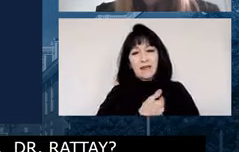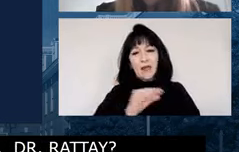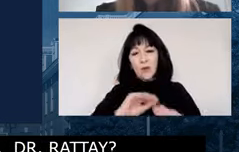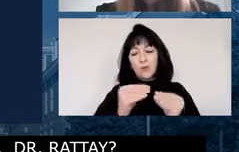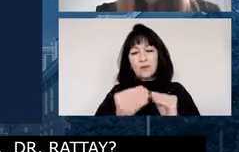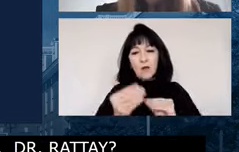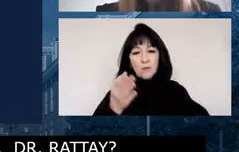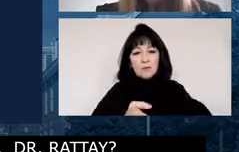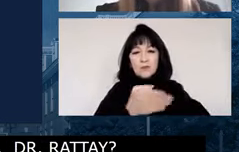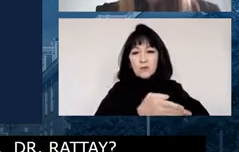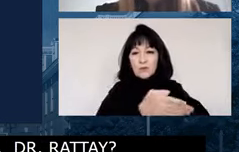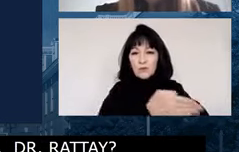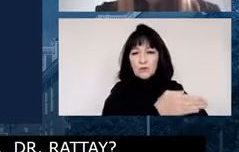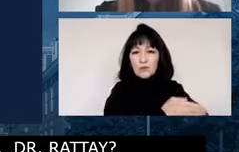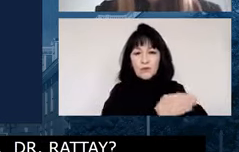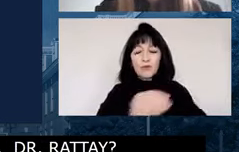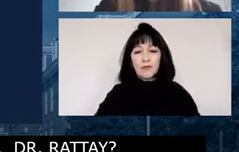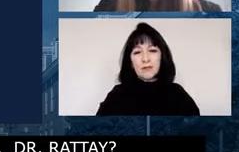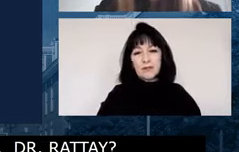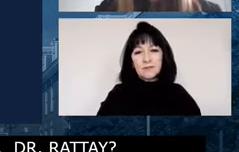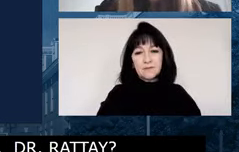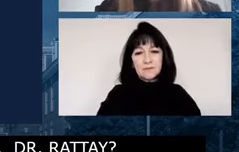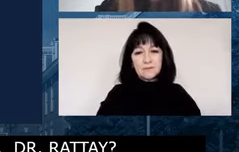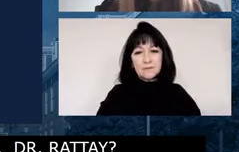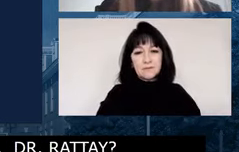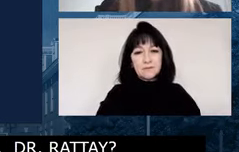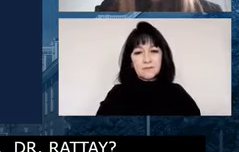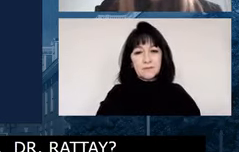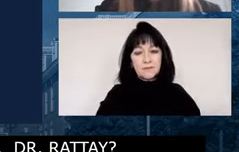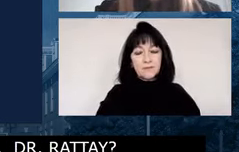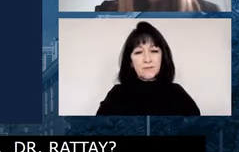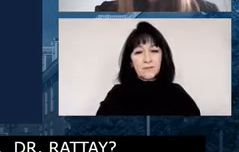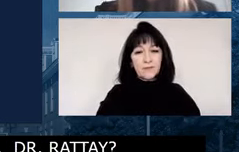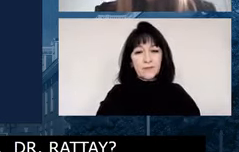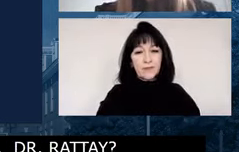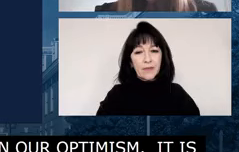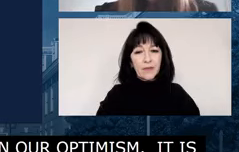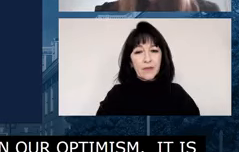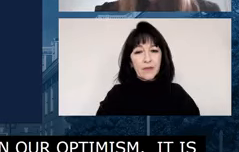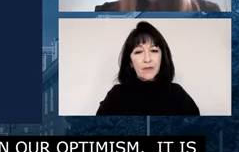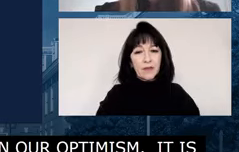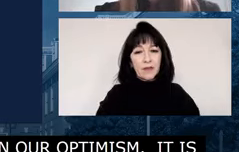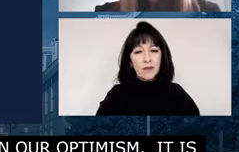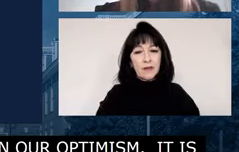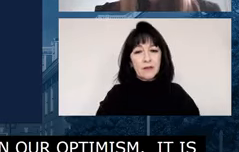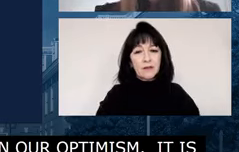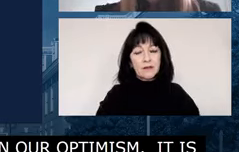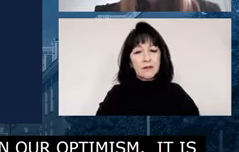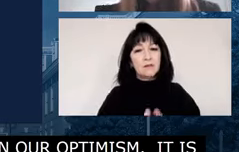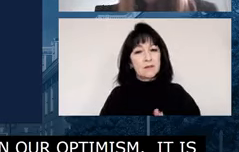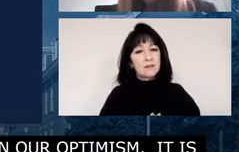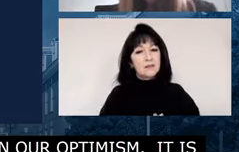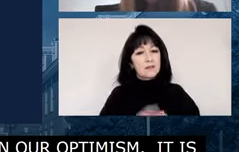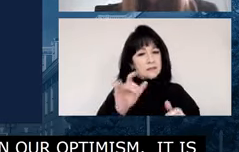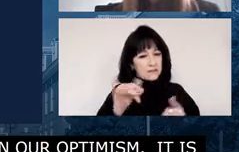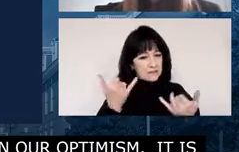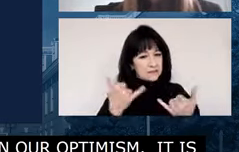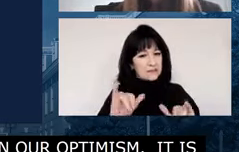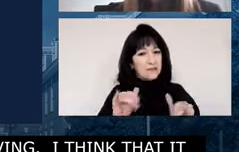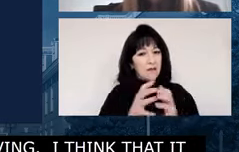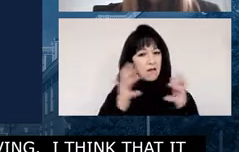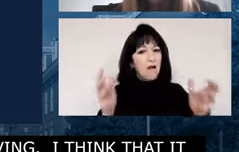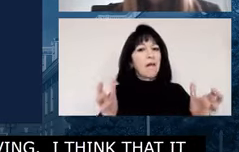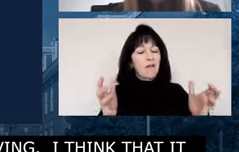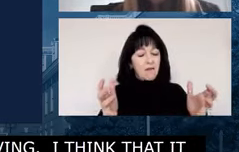are today, I think it is important to remember that there is still a lot of COVID circulating in our state. And while our numbers